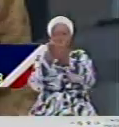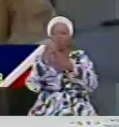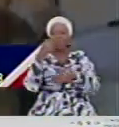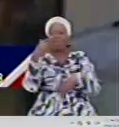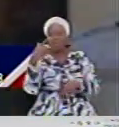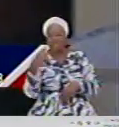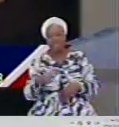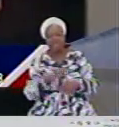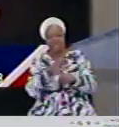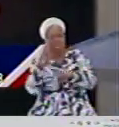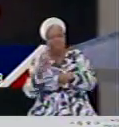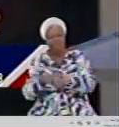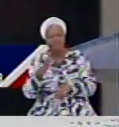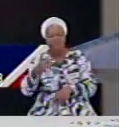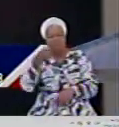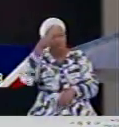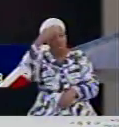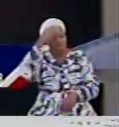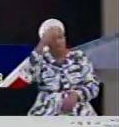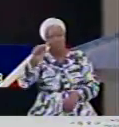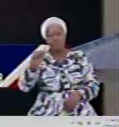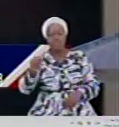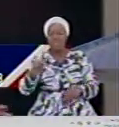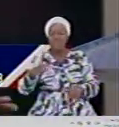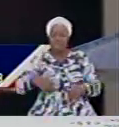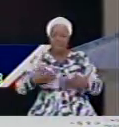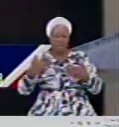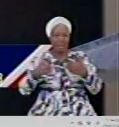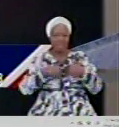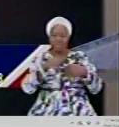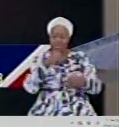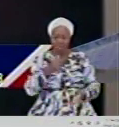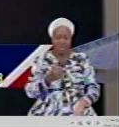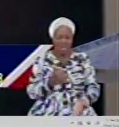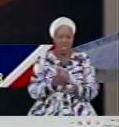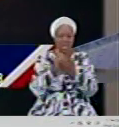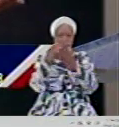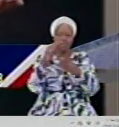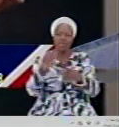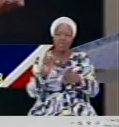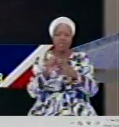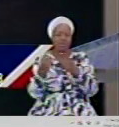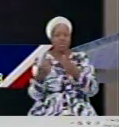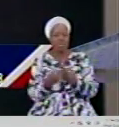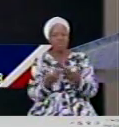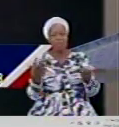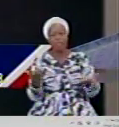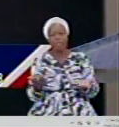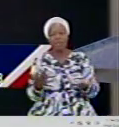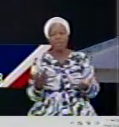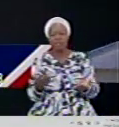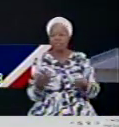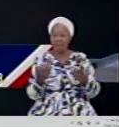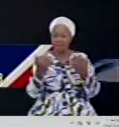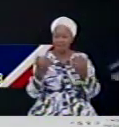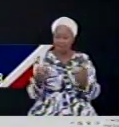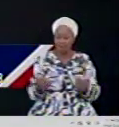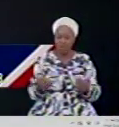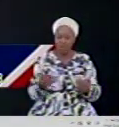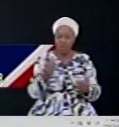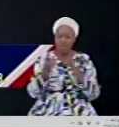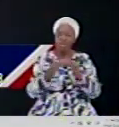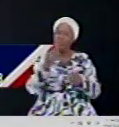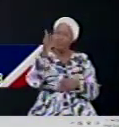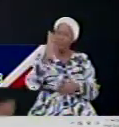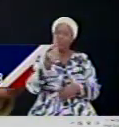nation. Your disobedient life has not helped the situation now. If God be God,